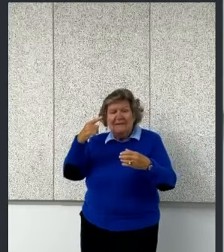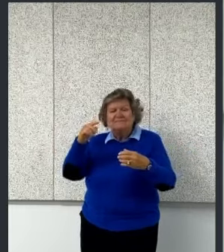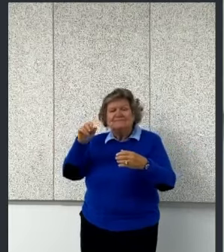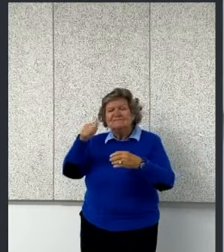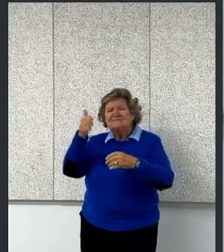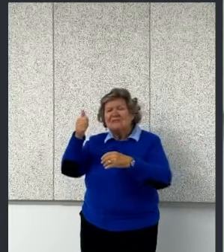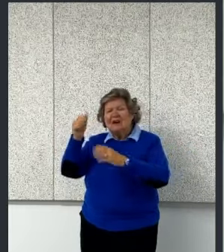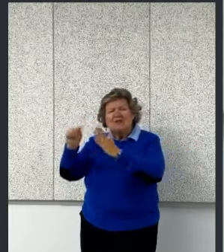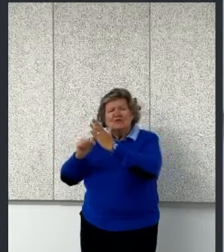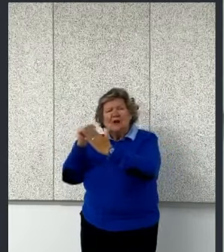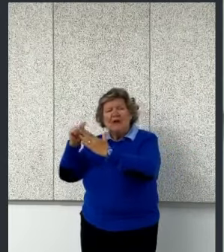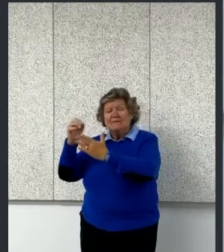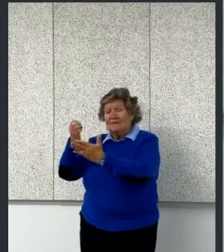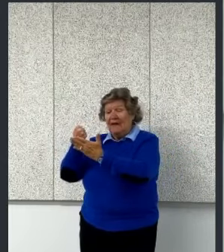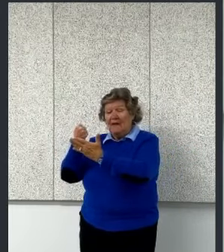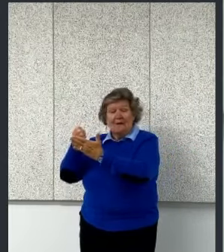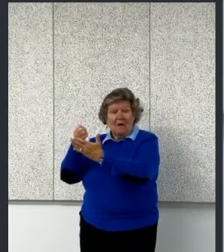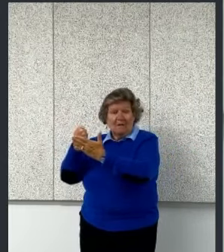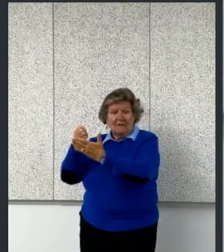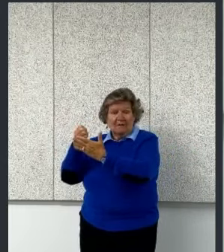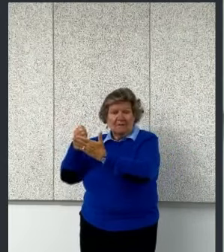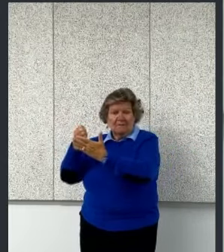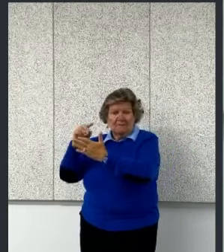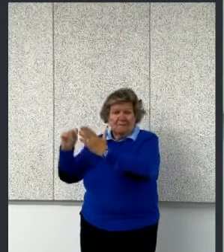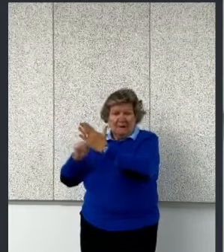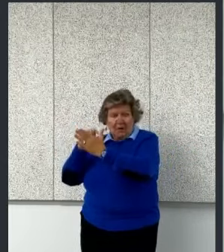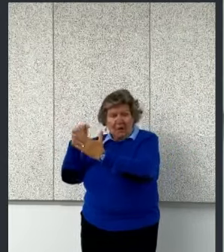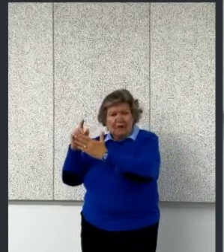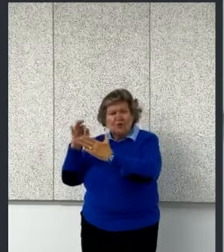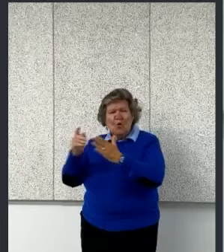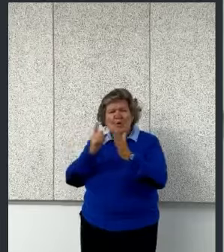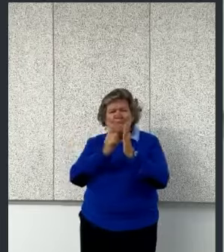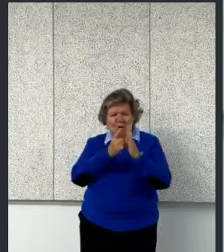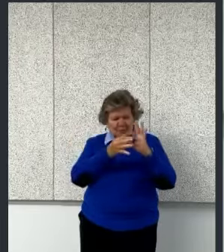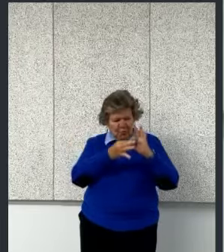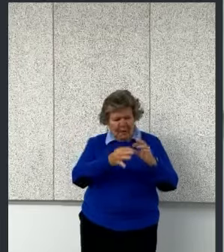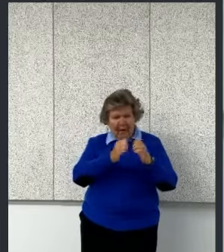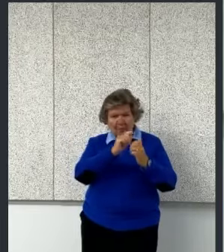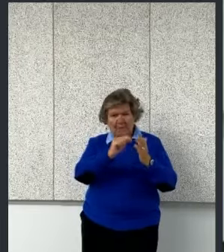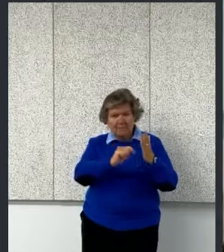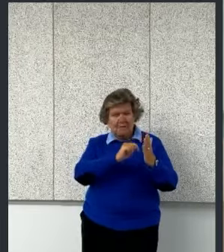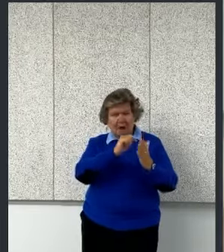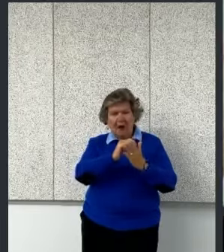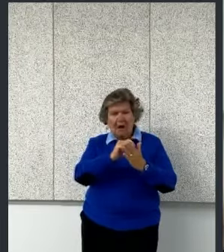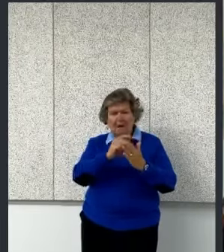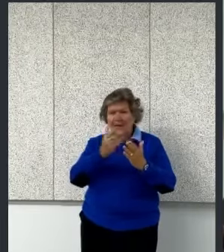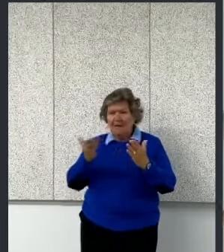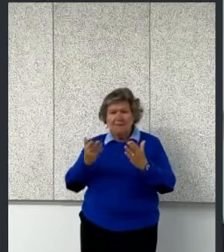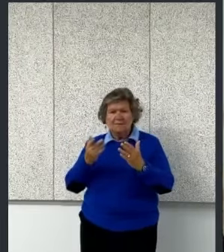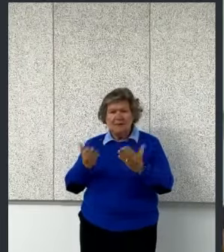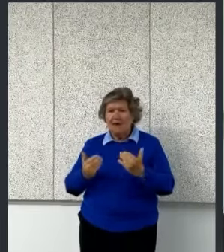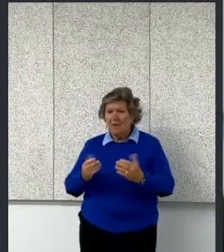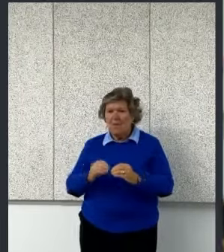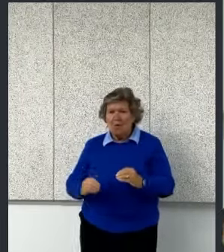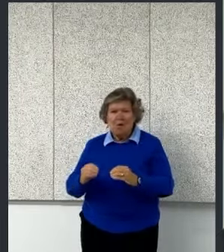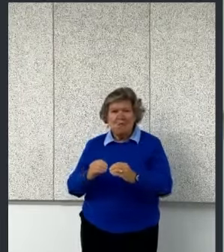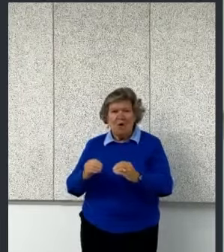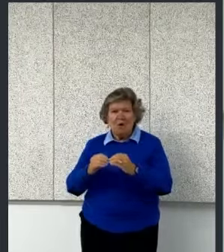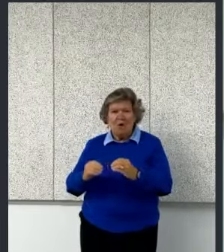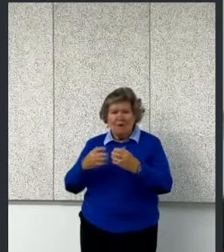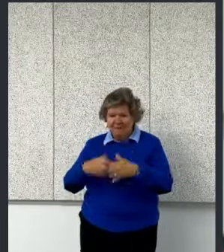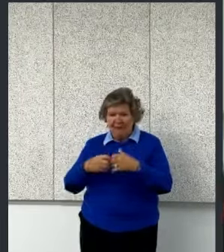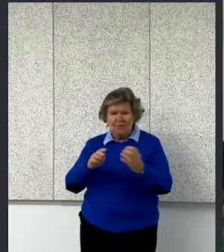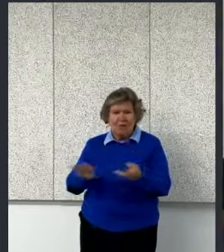economic conditions or other just sort of like moments in time, there was this sort of like more, like we'll just